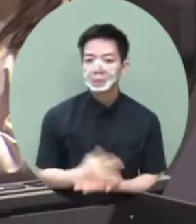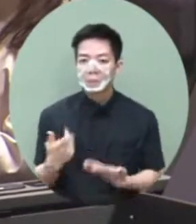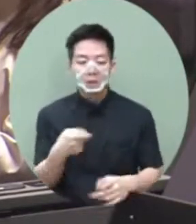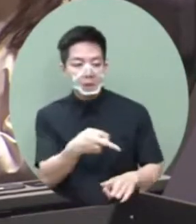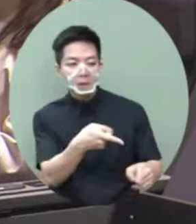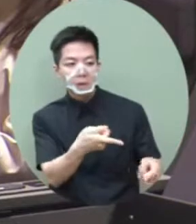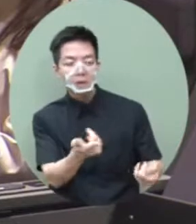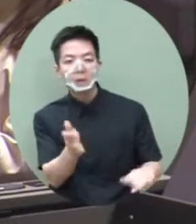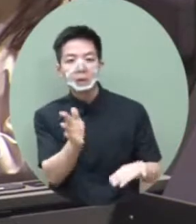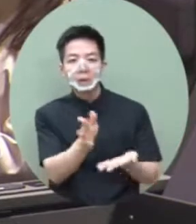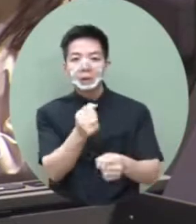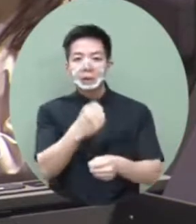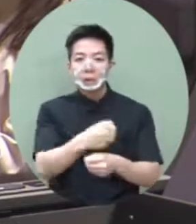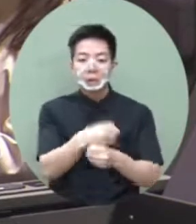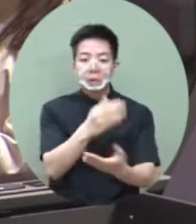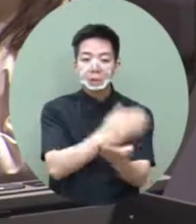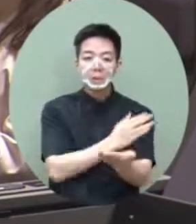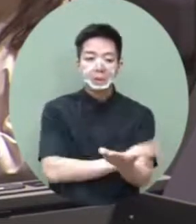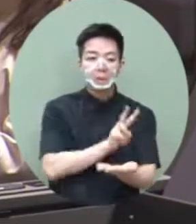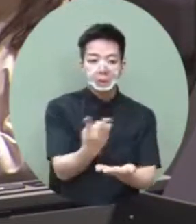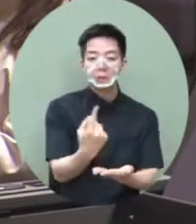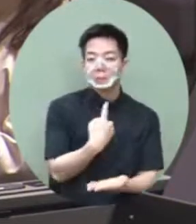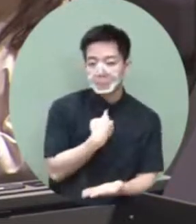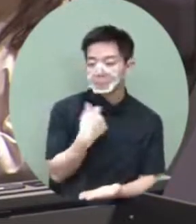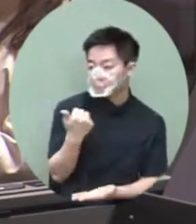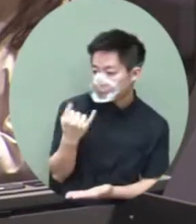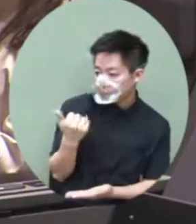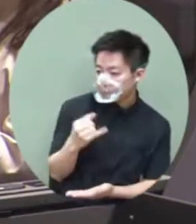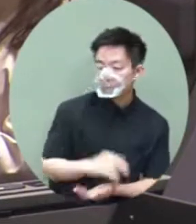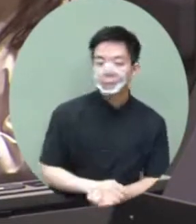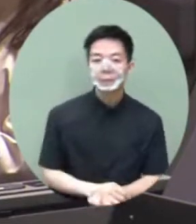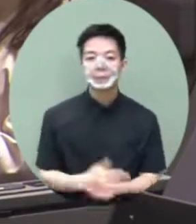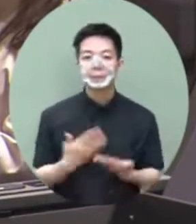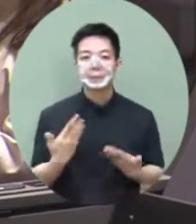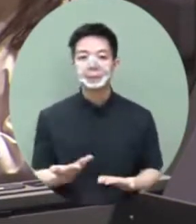review the work procedures. Do you think this is true, and do you think we should review the